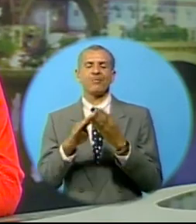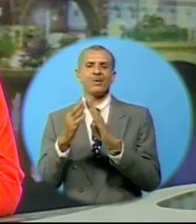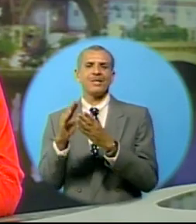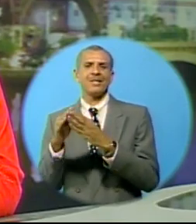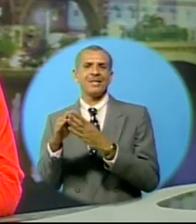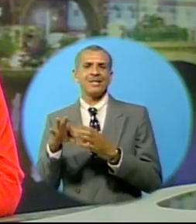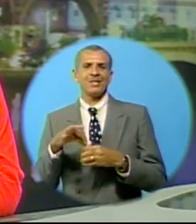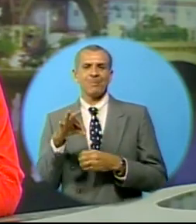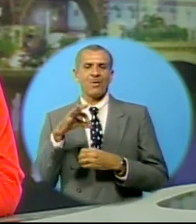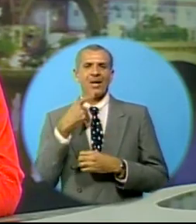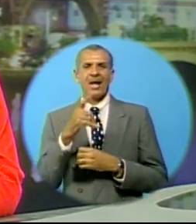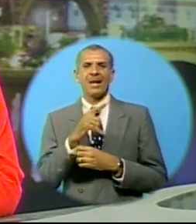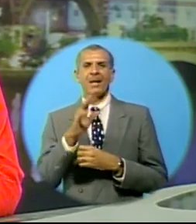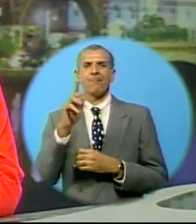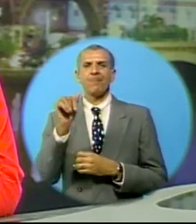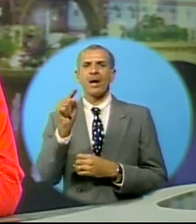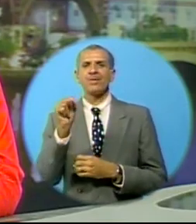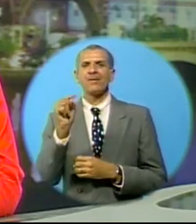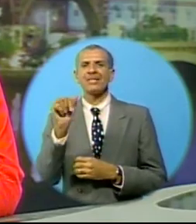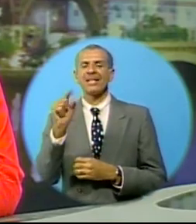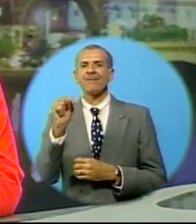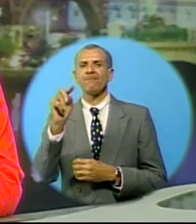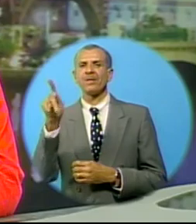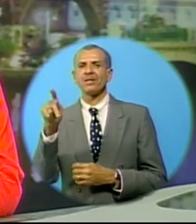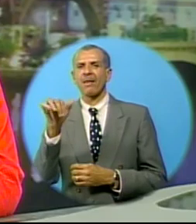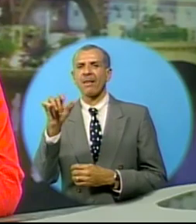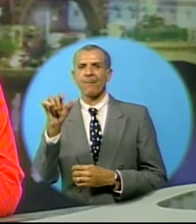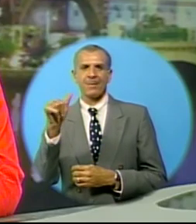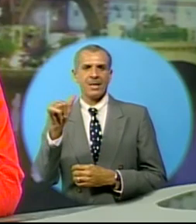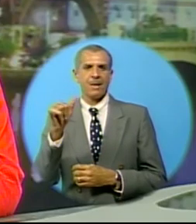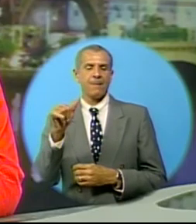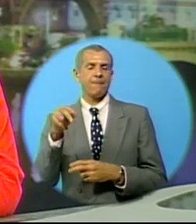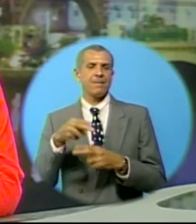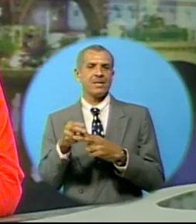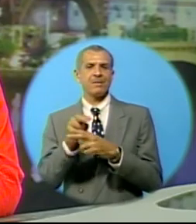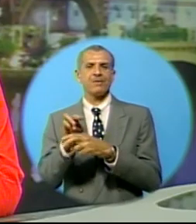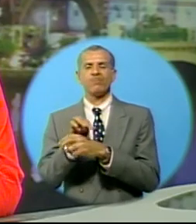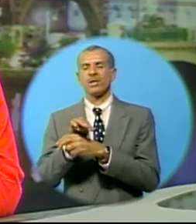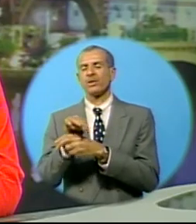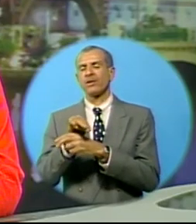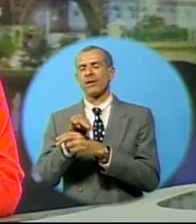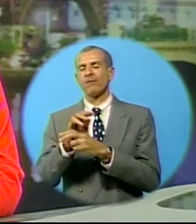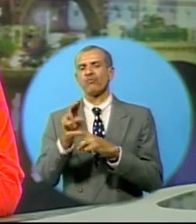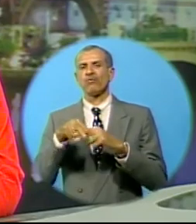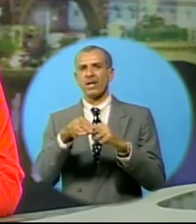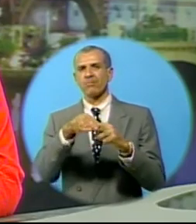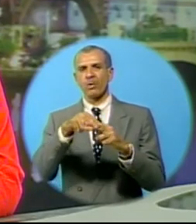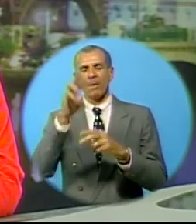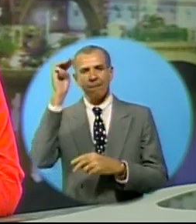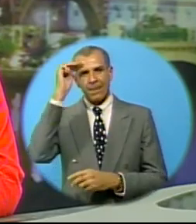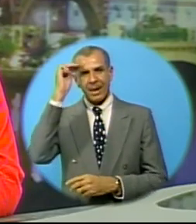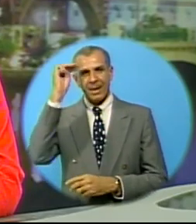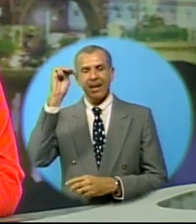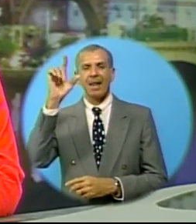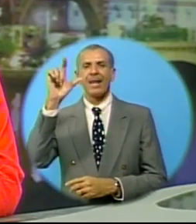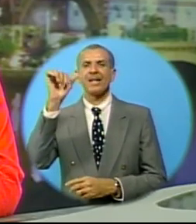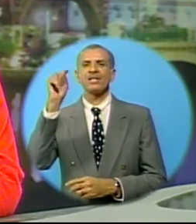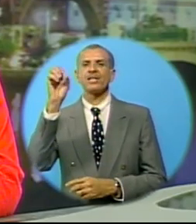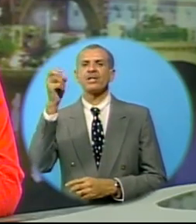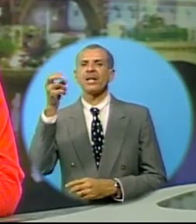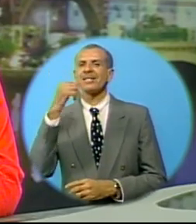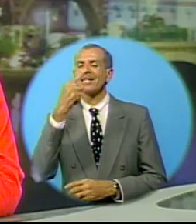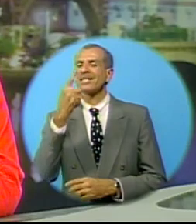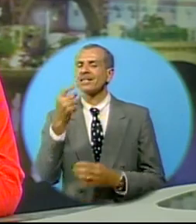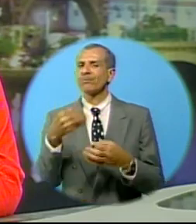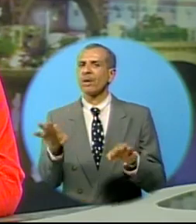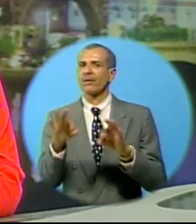the entire parish of St. Philip. Minister of Transport Michael Lashley says this is critical right now as it is an aspect